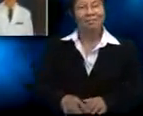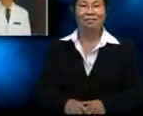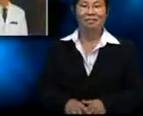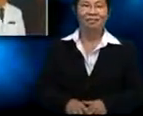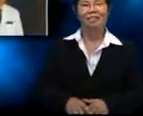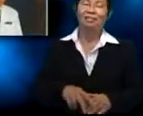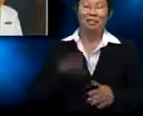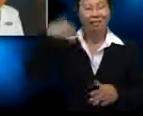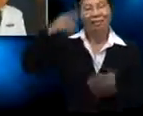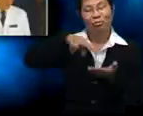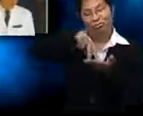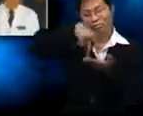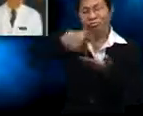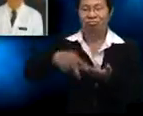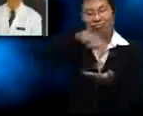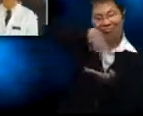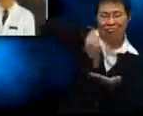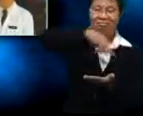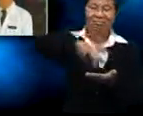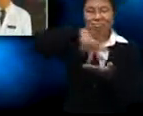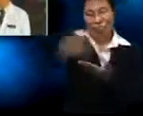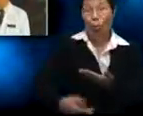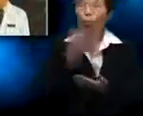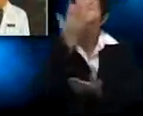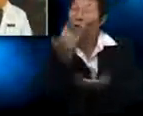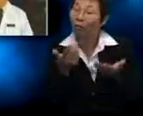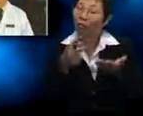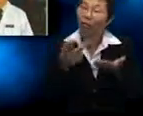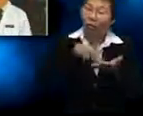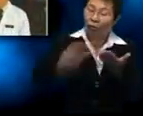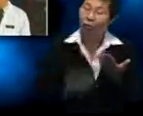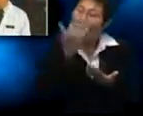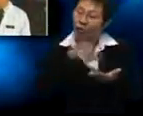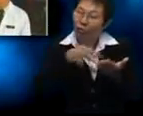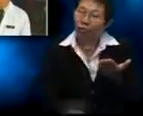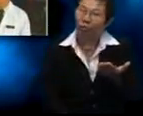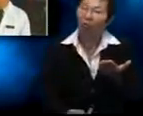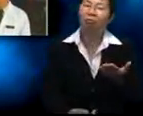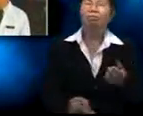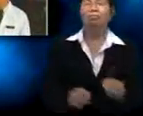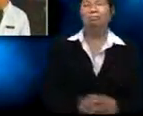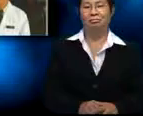It will fall, okay? But you fall, why? Why does it fall? Because